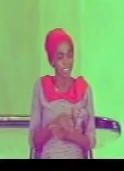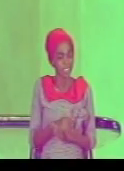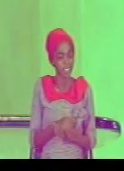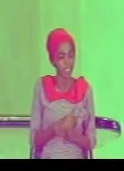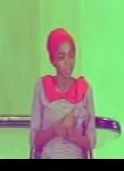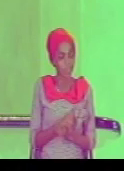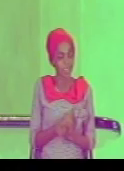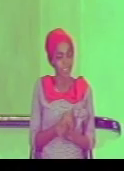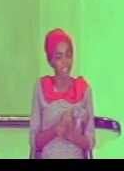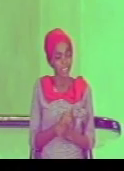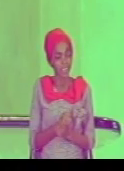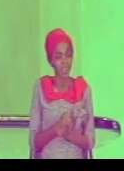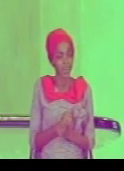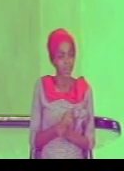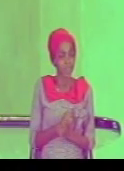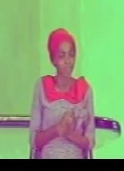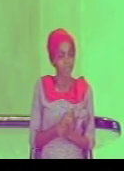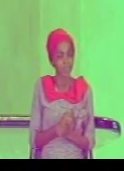Be